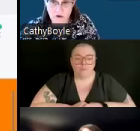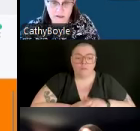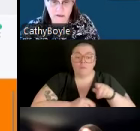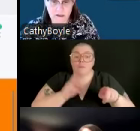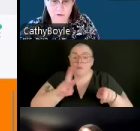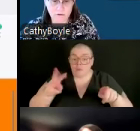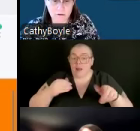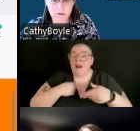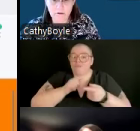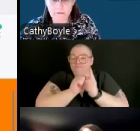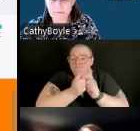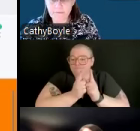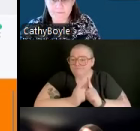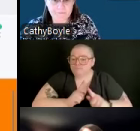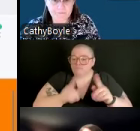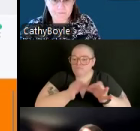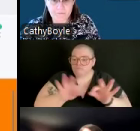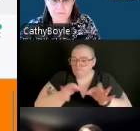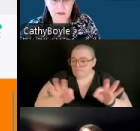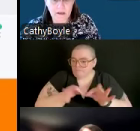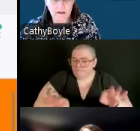is translatable